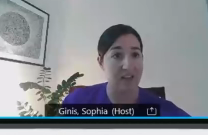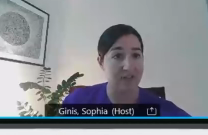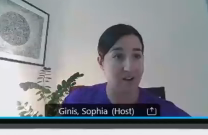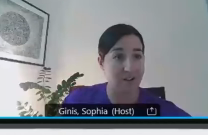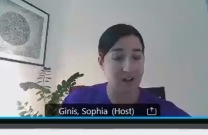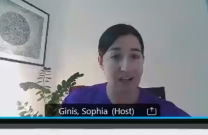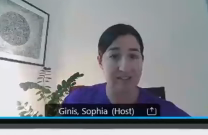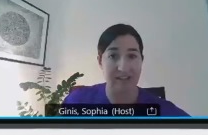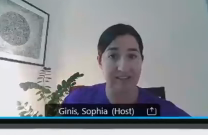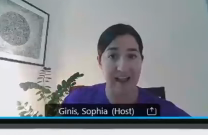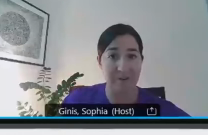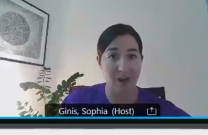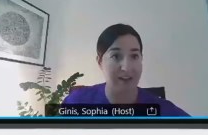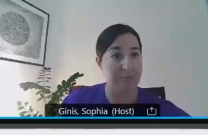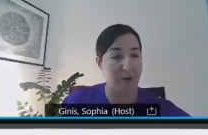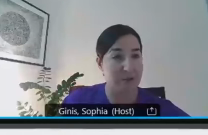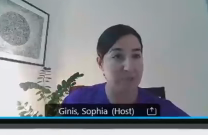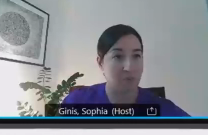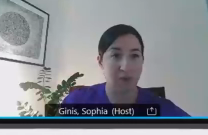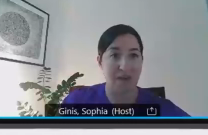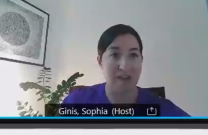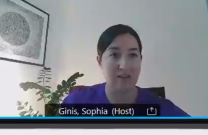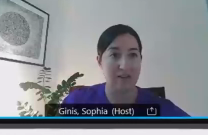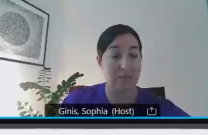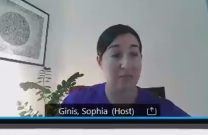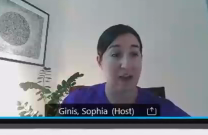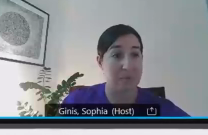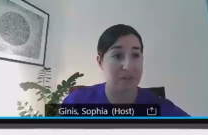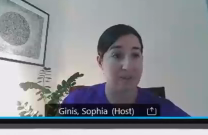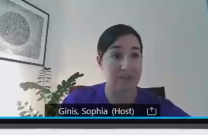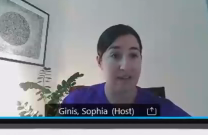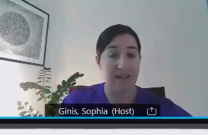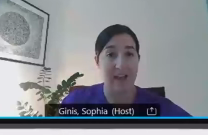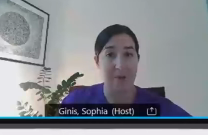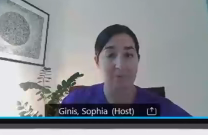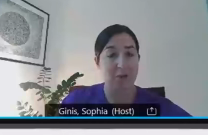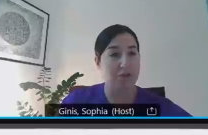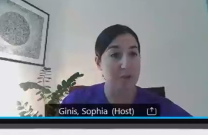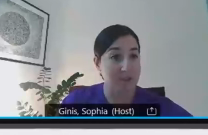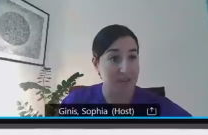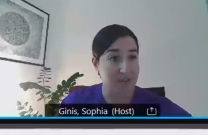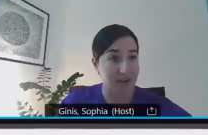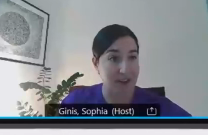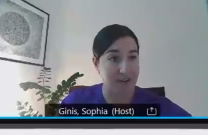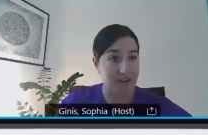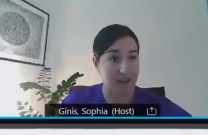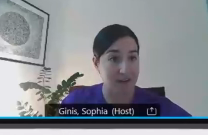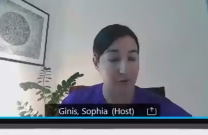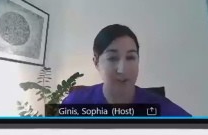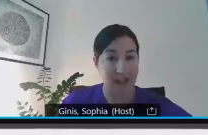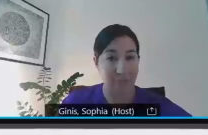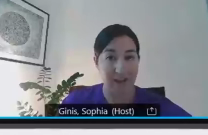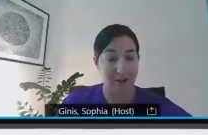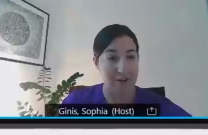in the fall. As Dan was talking about, we really want to get into some of the options. The visualizations are kind of